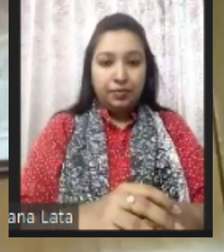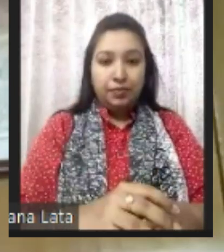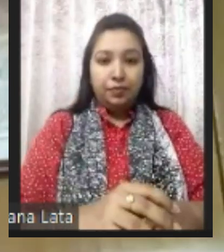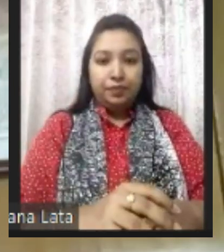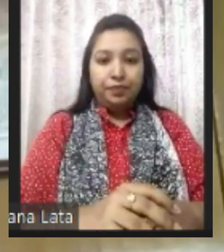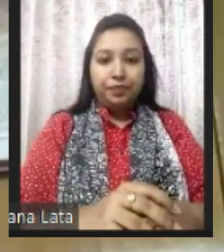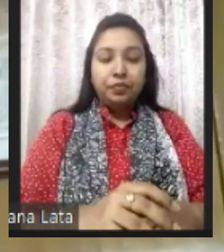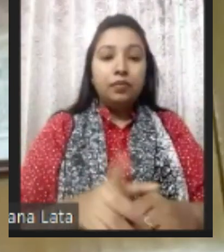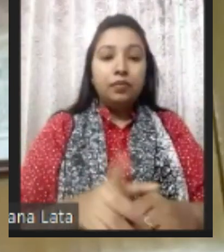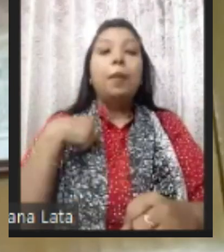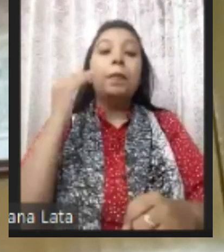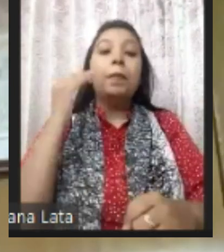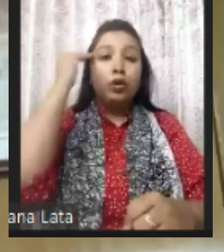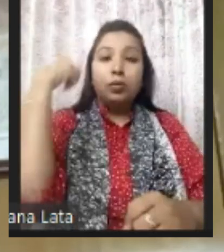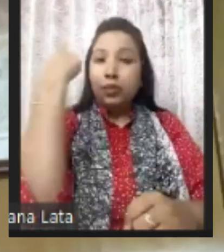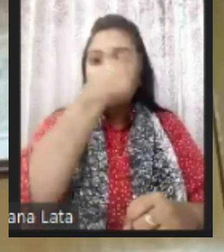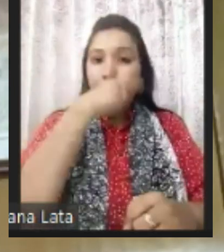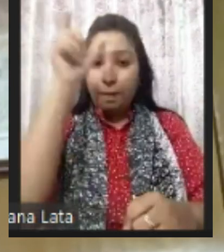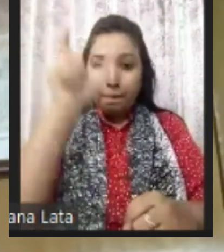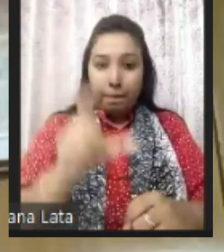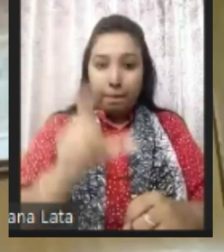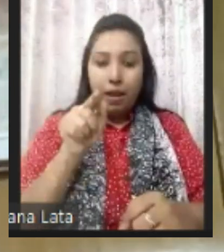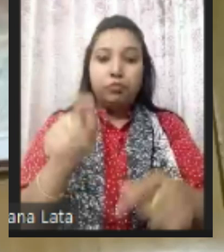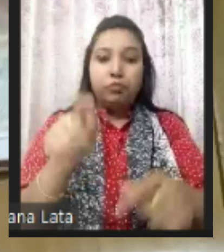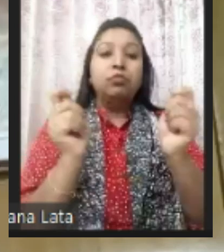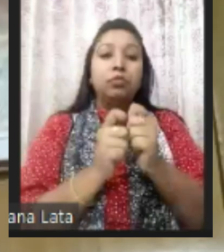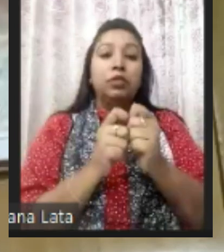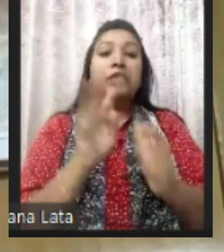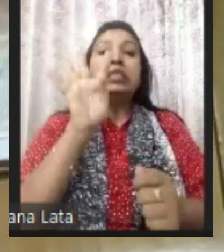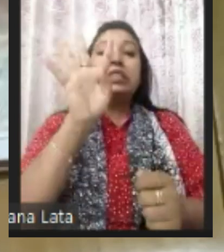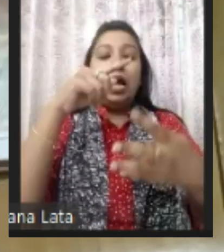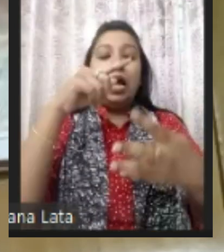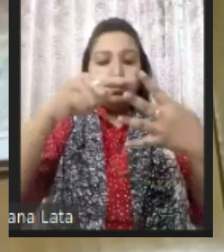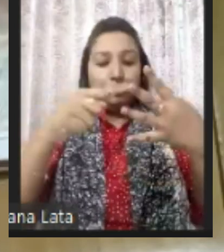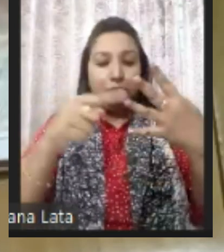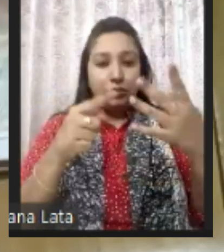persons with disabilities are addressed in the 4 goals,